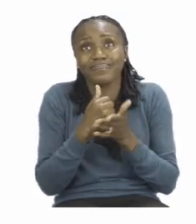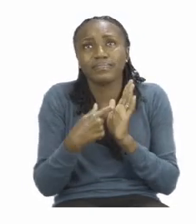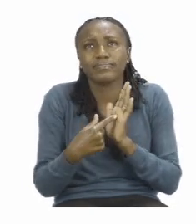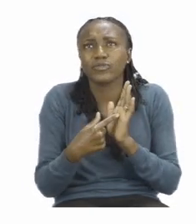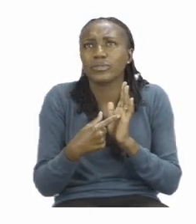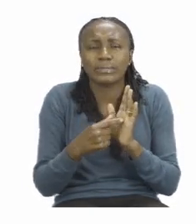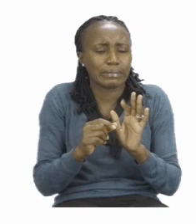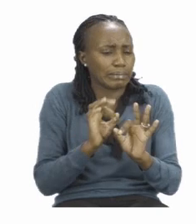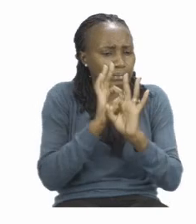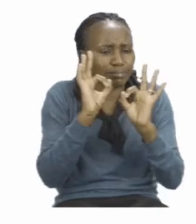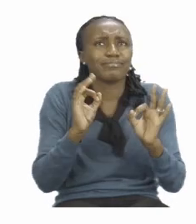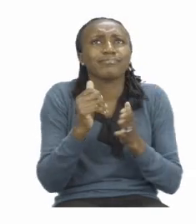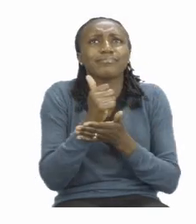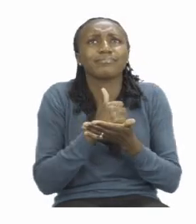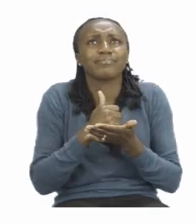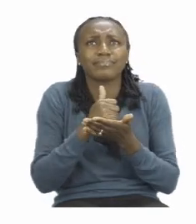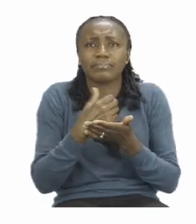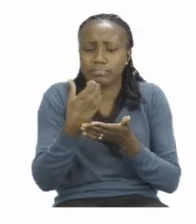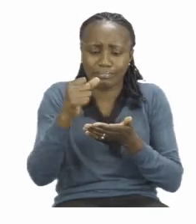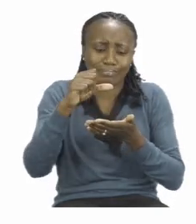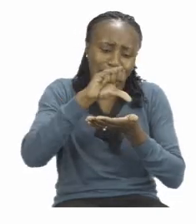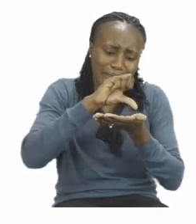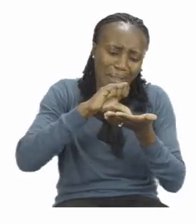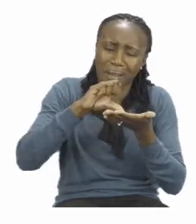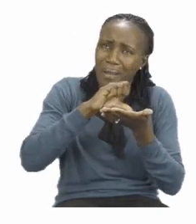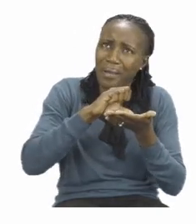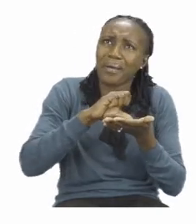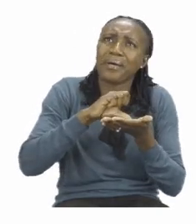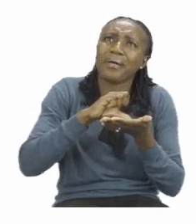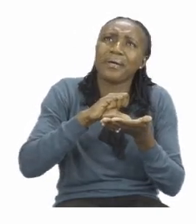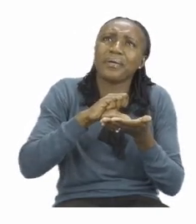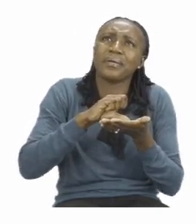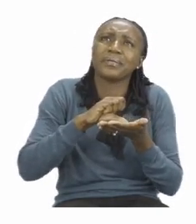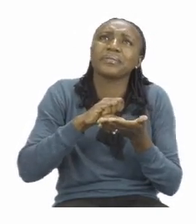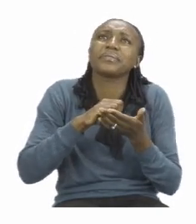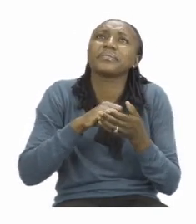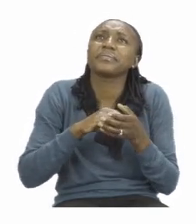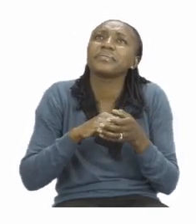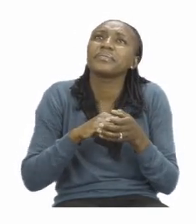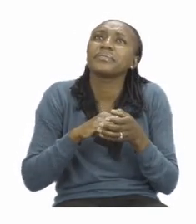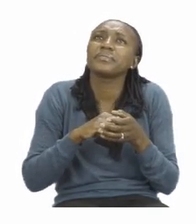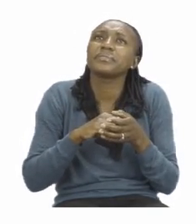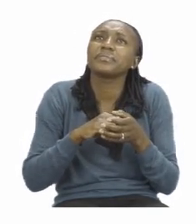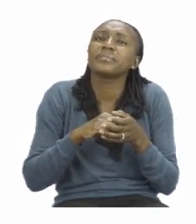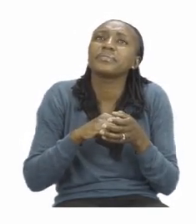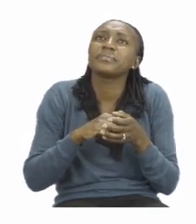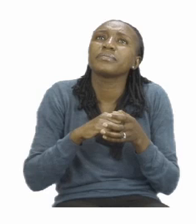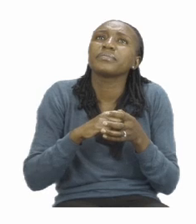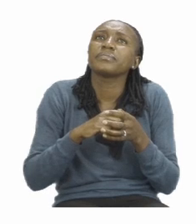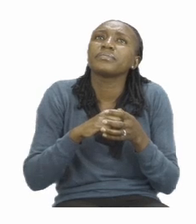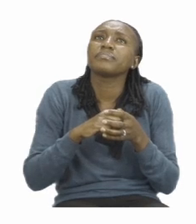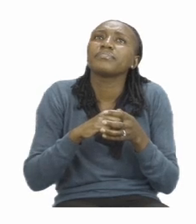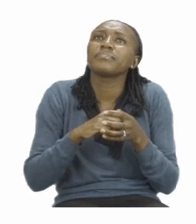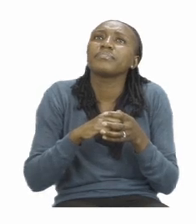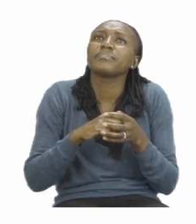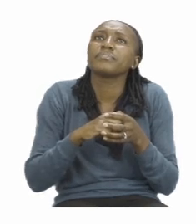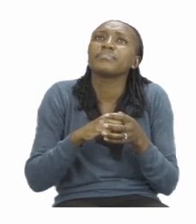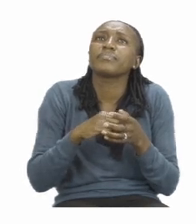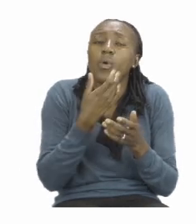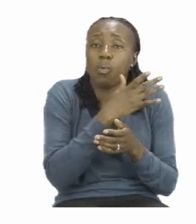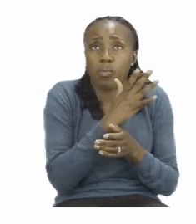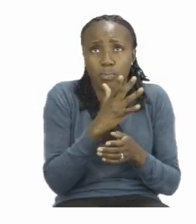and we also have the word dirty, which is the opposite of clean. Then we have the word